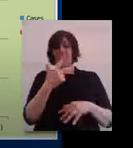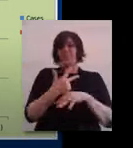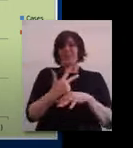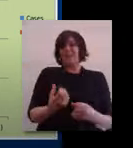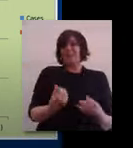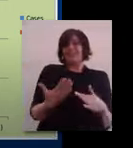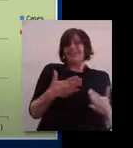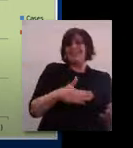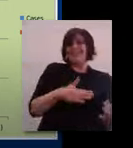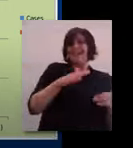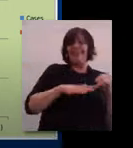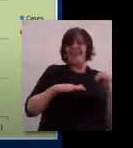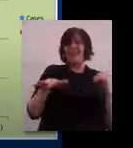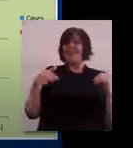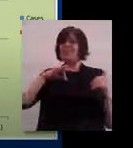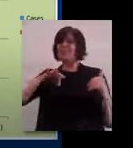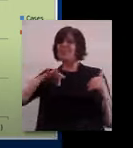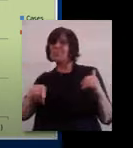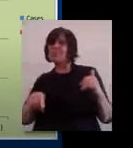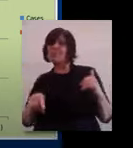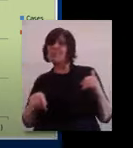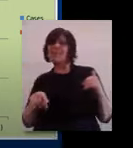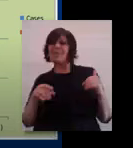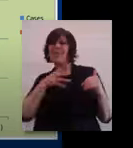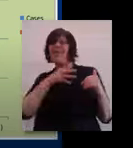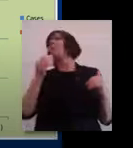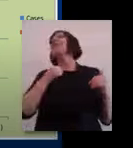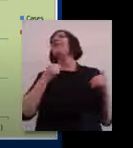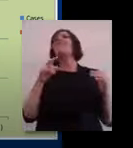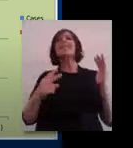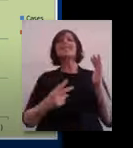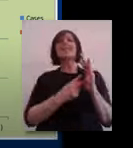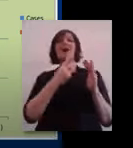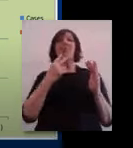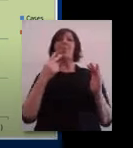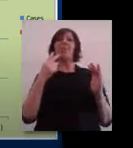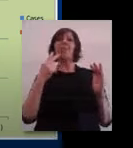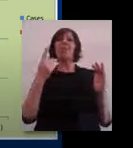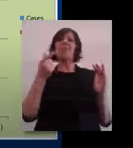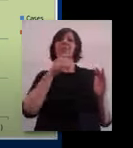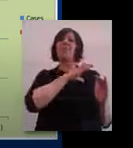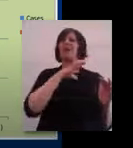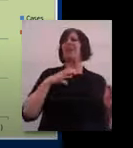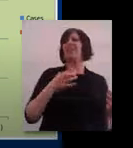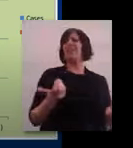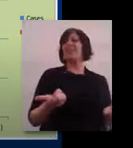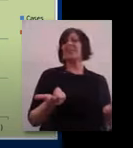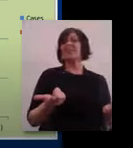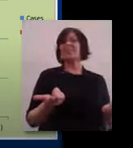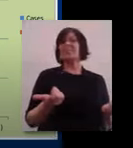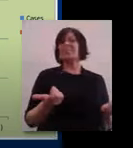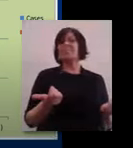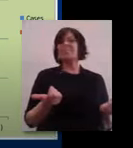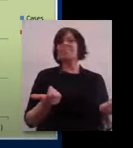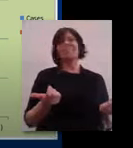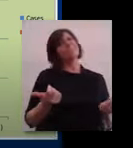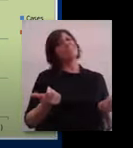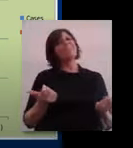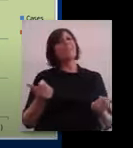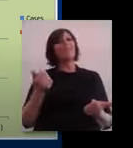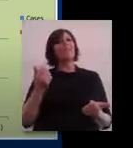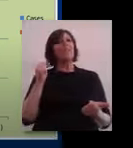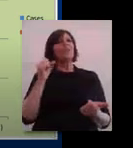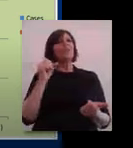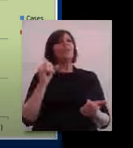County, Pennsylvania, and we have over double the deaths of Cuyahoga County in Ohio, where Cleveland is. So when people are